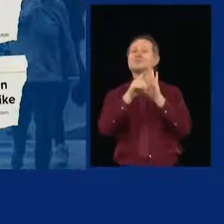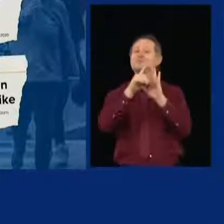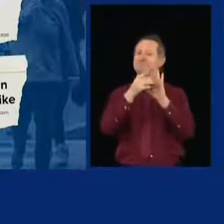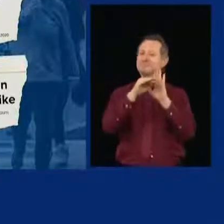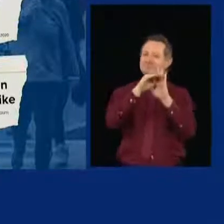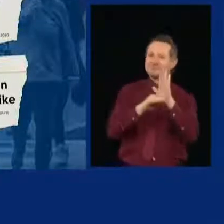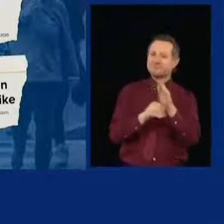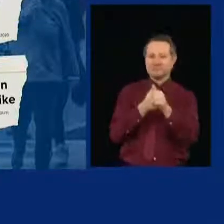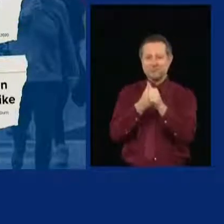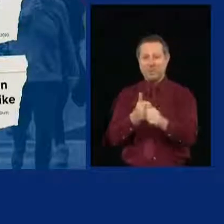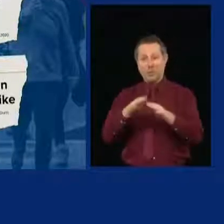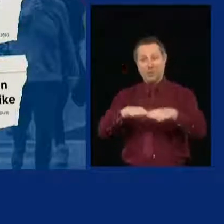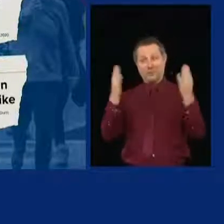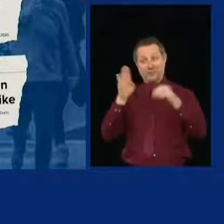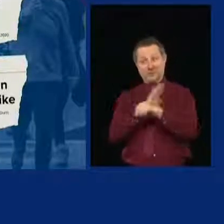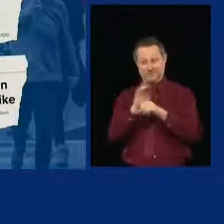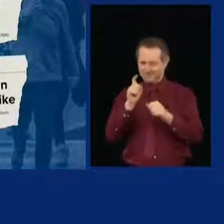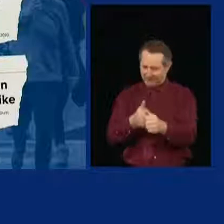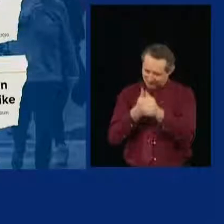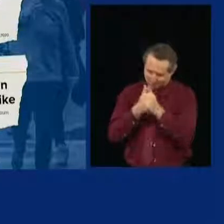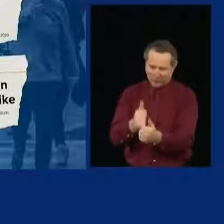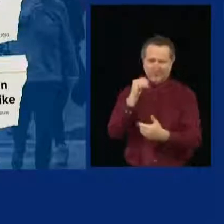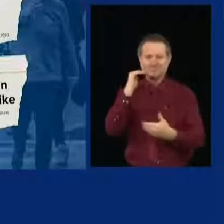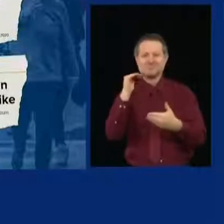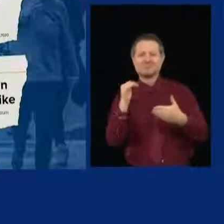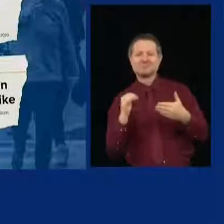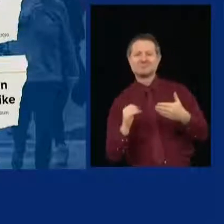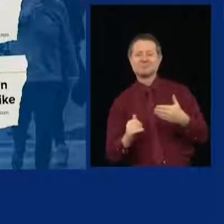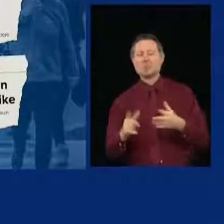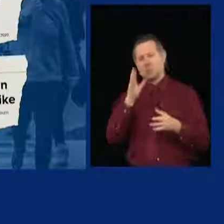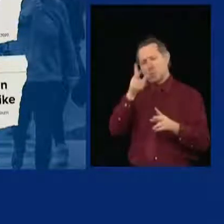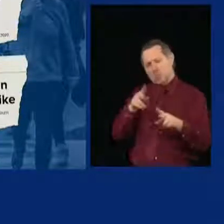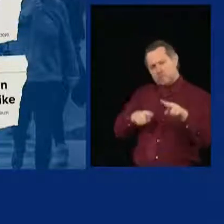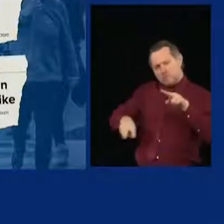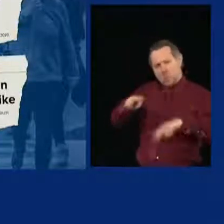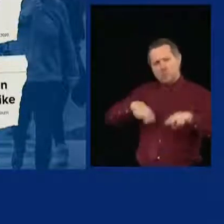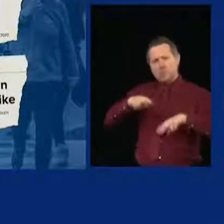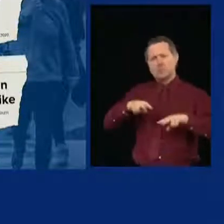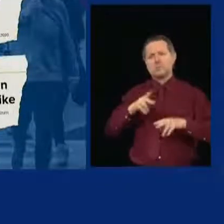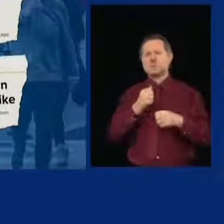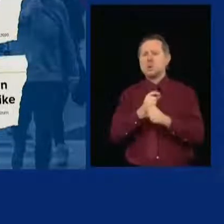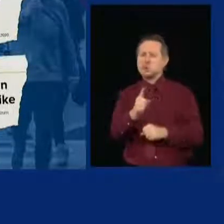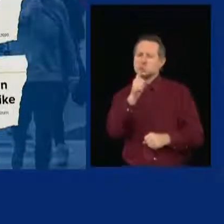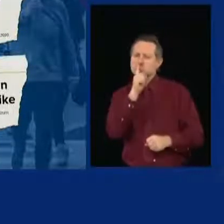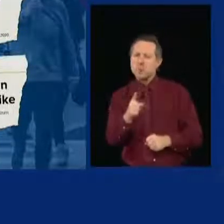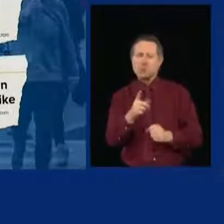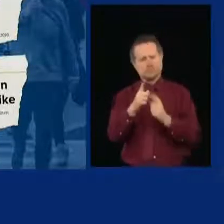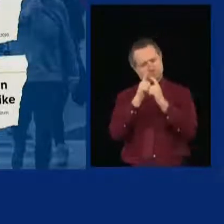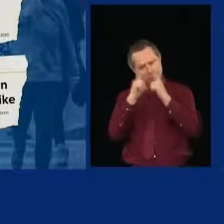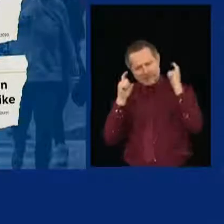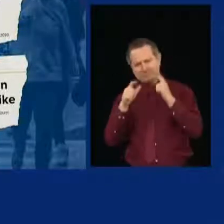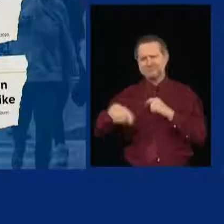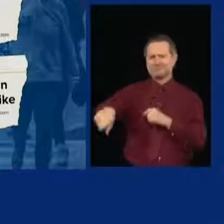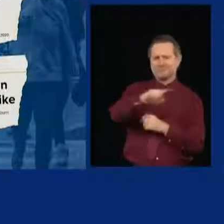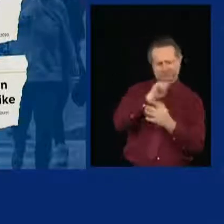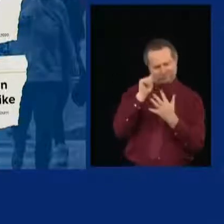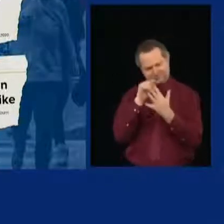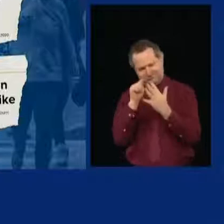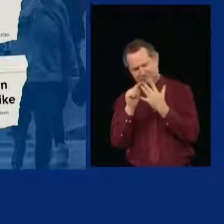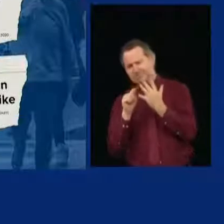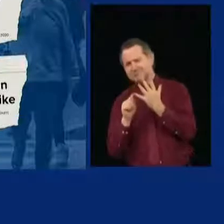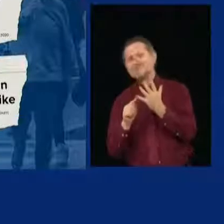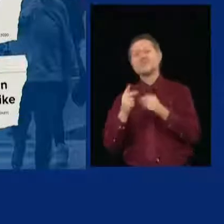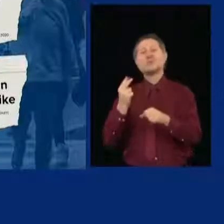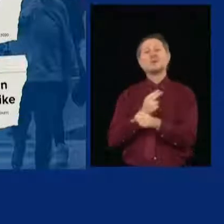to be doing compliance on enforcement, wearing the masks, etc. But still, it's going to come down